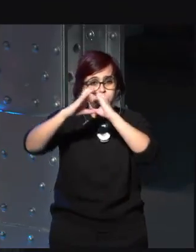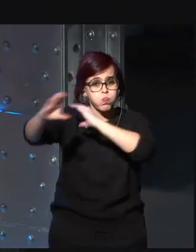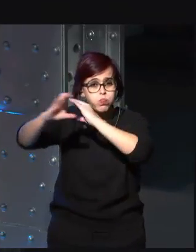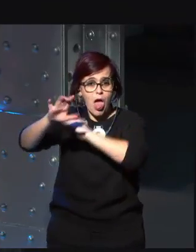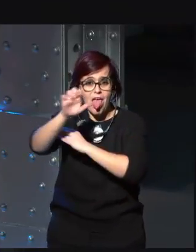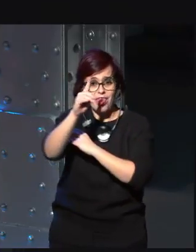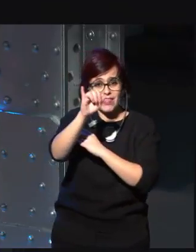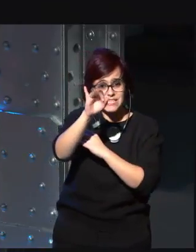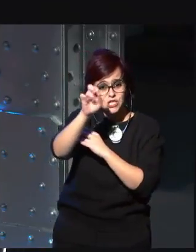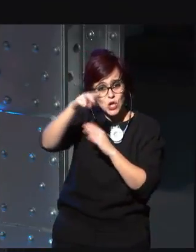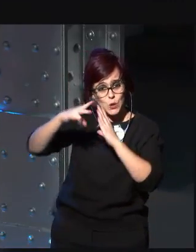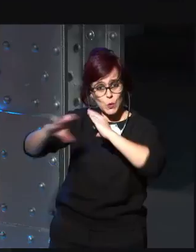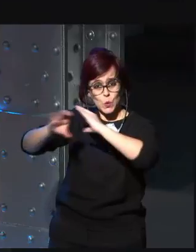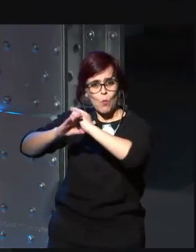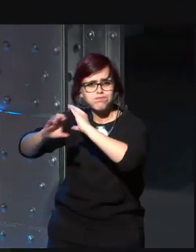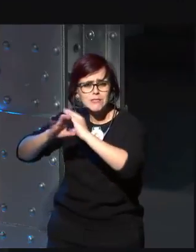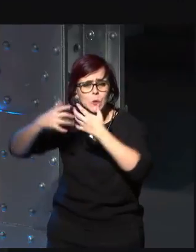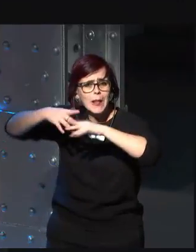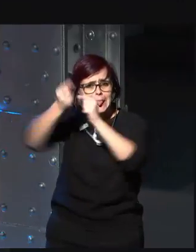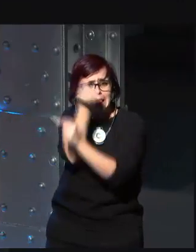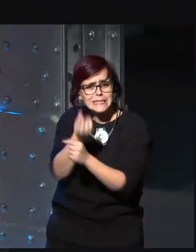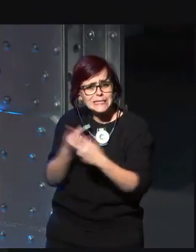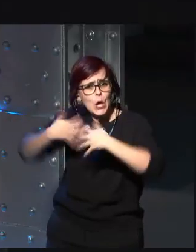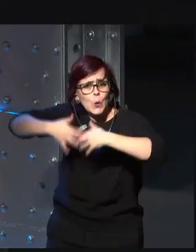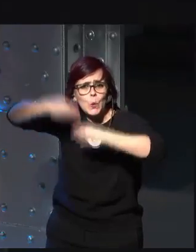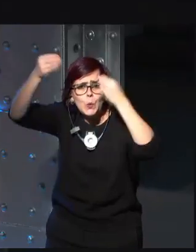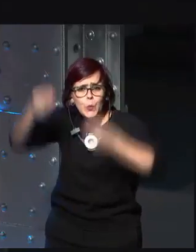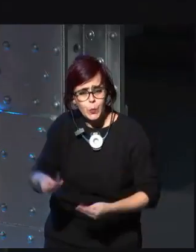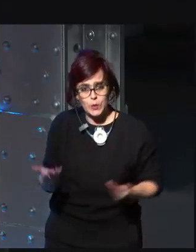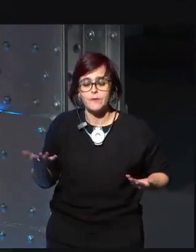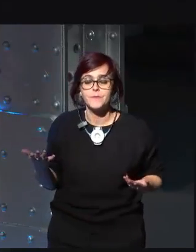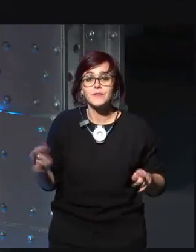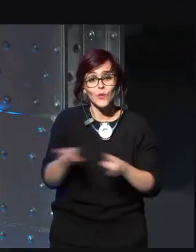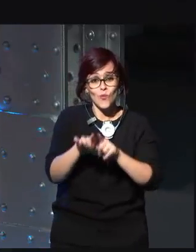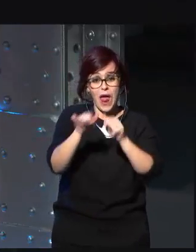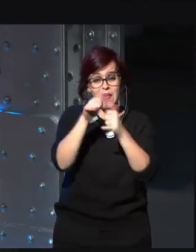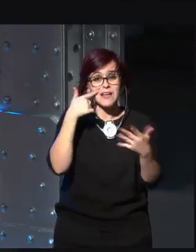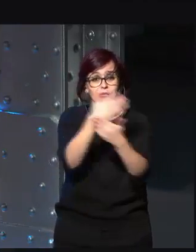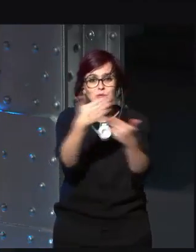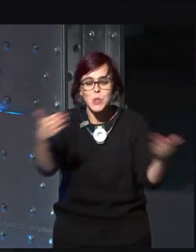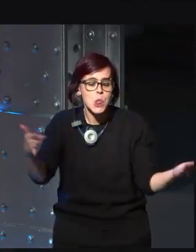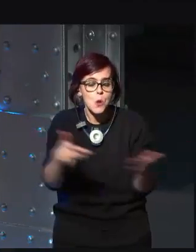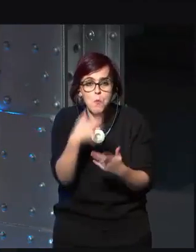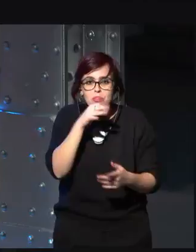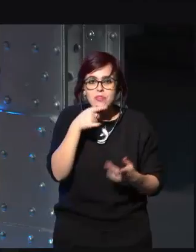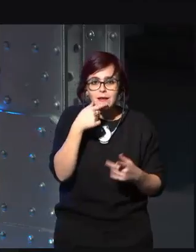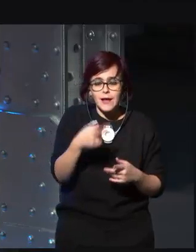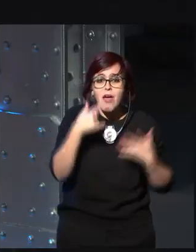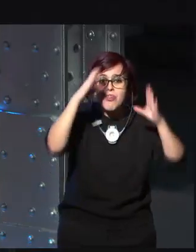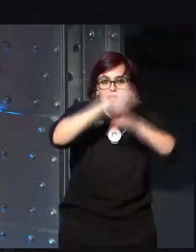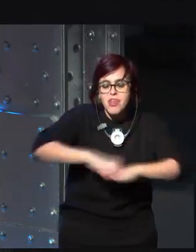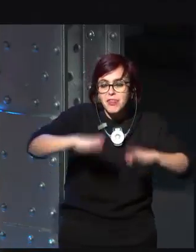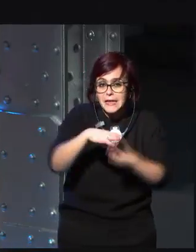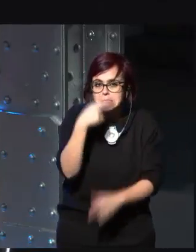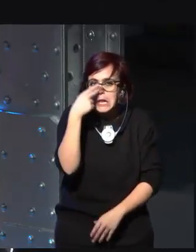that you could see this exhibit and have no interest in the science behind it, although I think everyone should. But even if you just looked at these as works